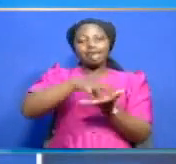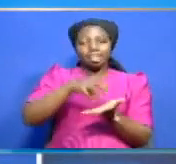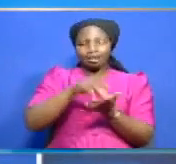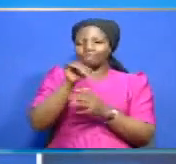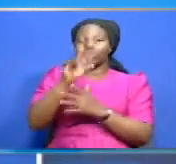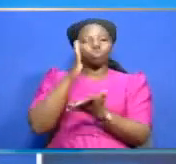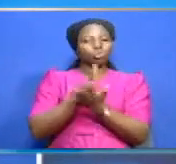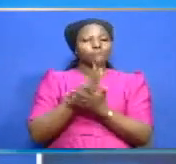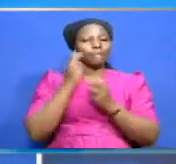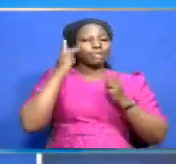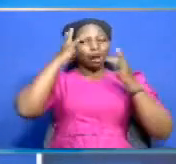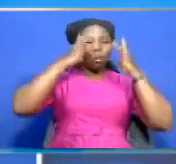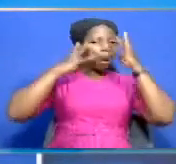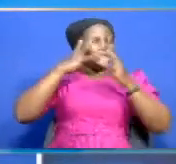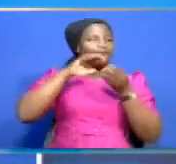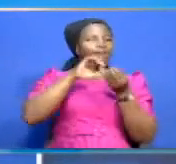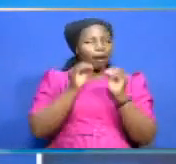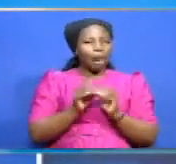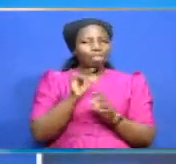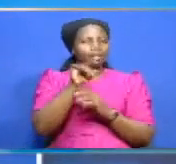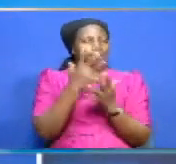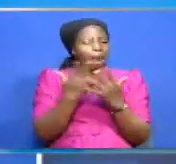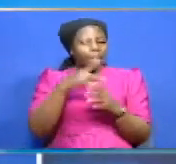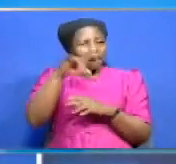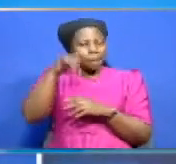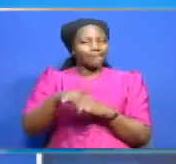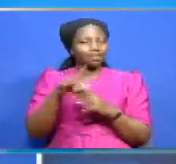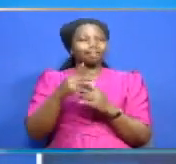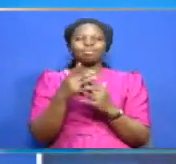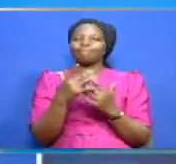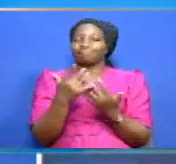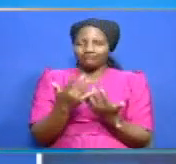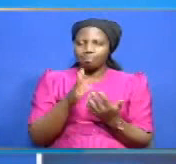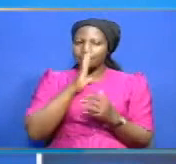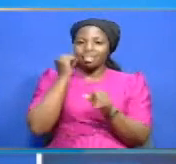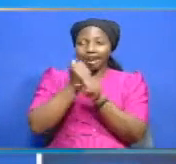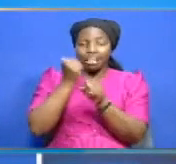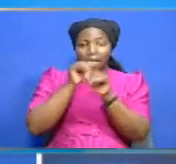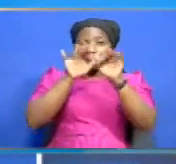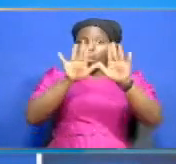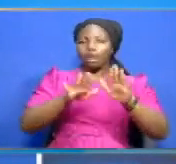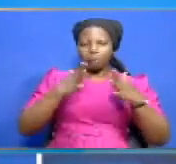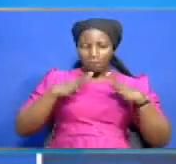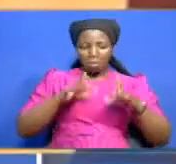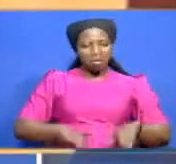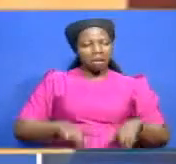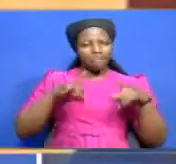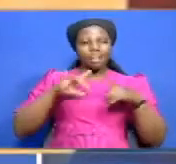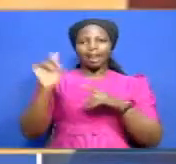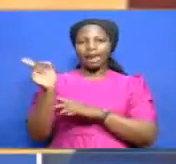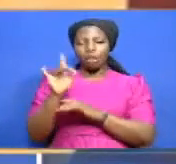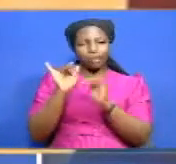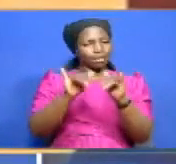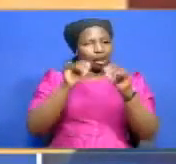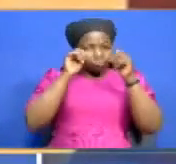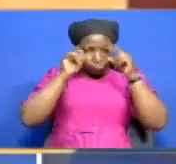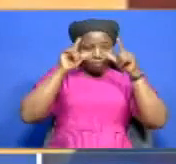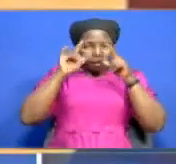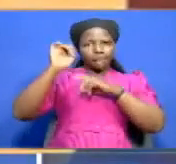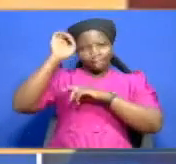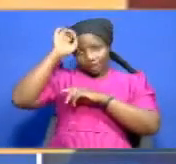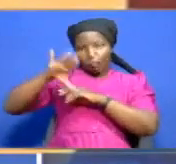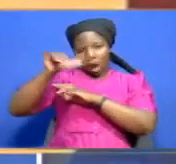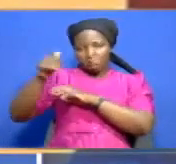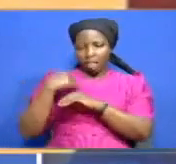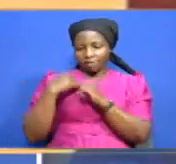worrying trend, and something must be done. It is important that the residents of Nairobi are alert. Kiambu County recorded